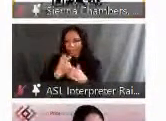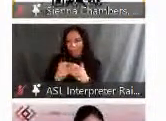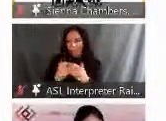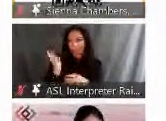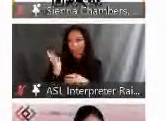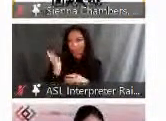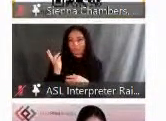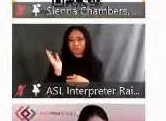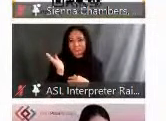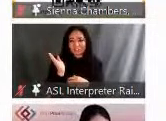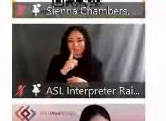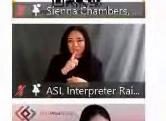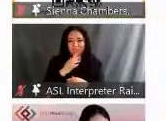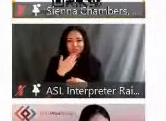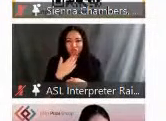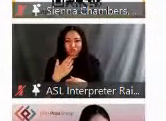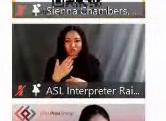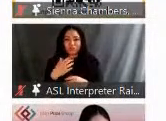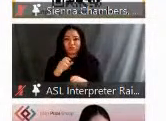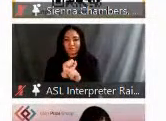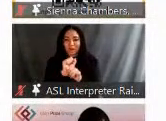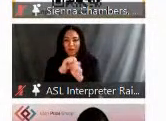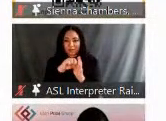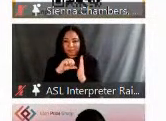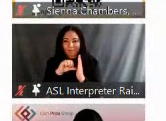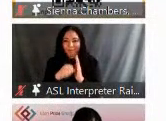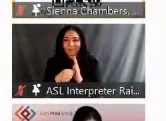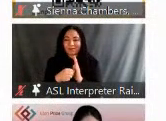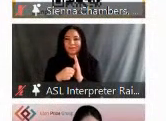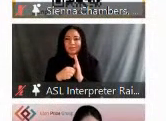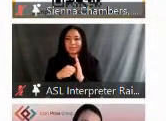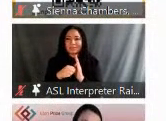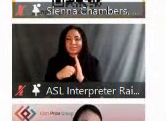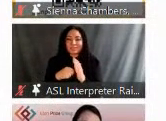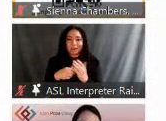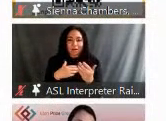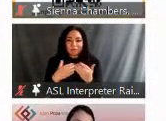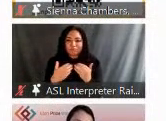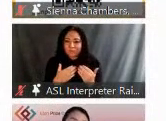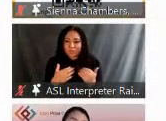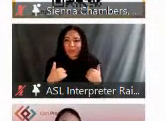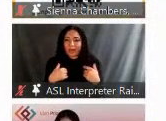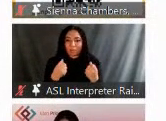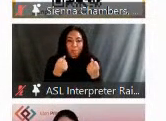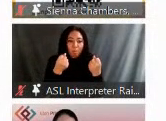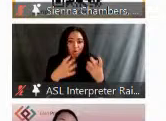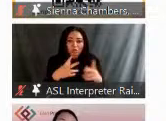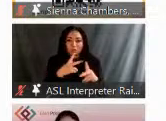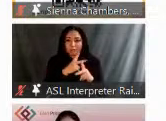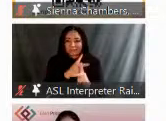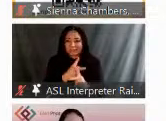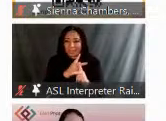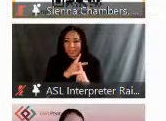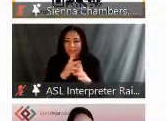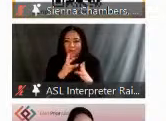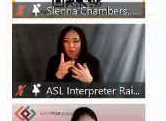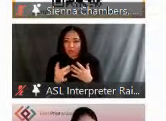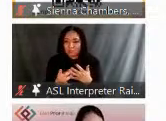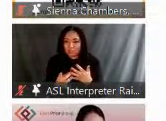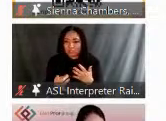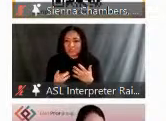really did a good job of highlighting, is that although there are multiple care options within